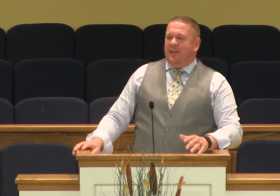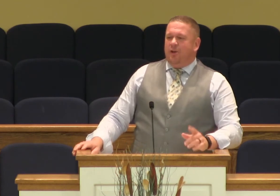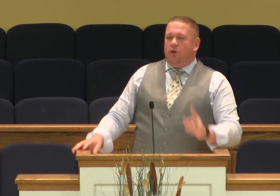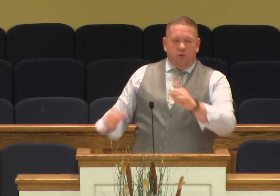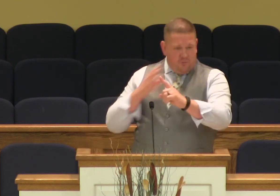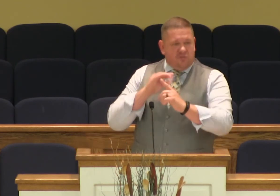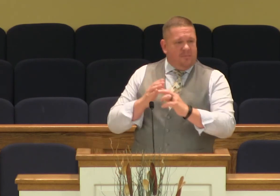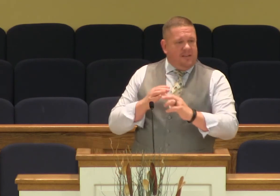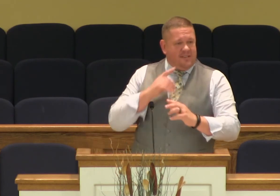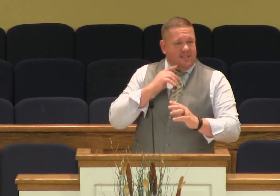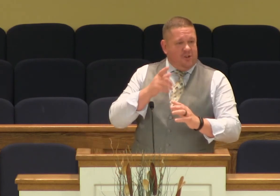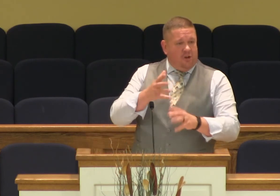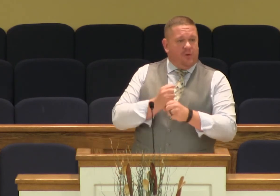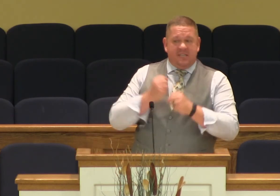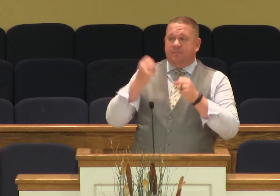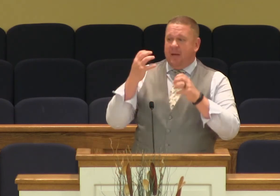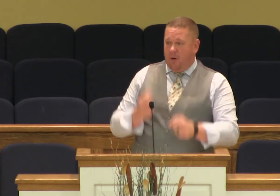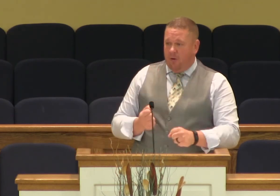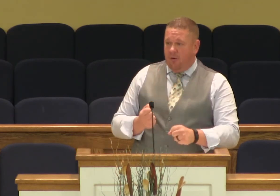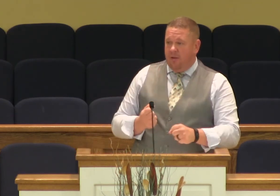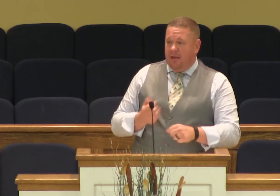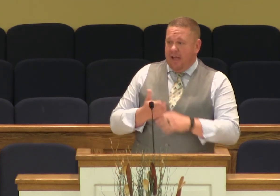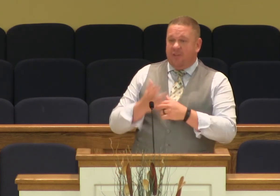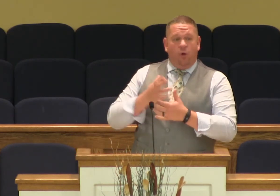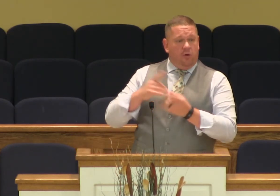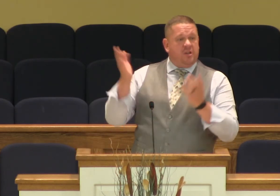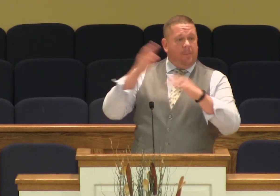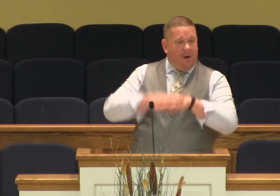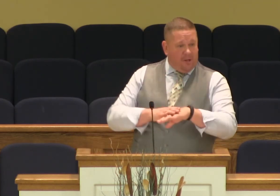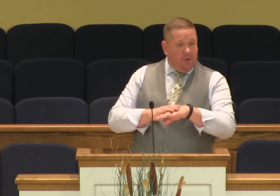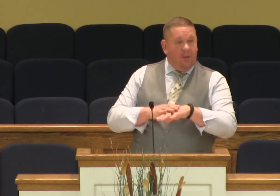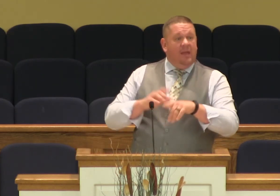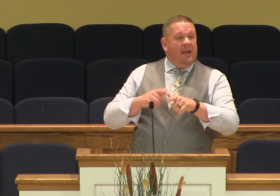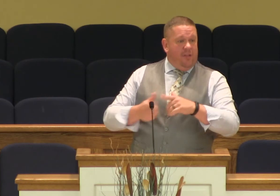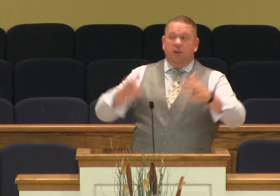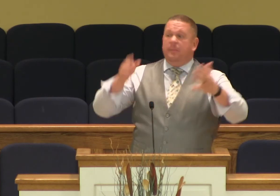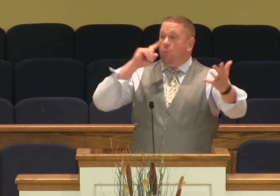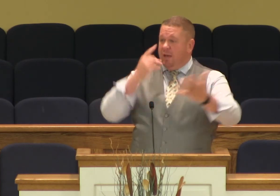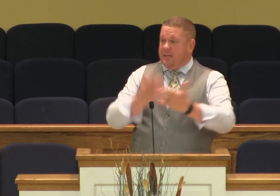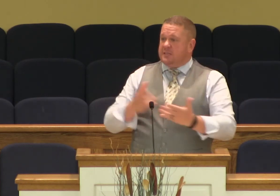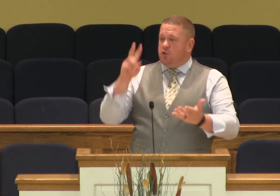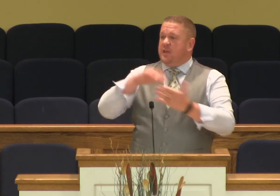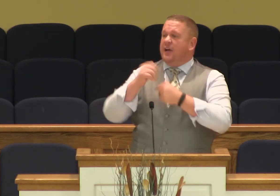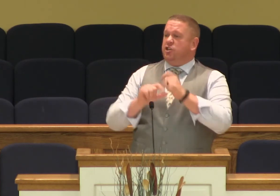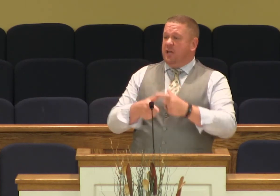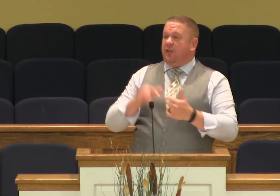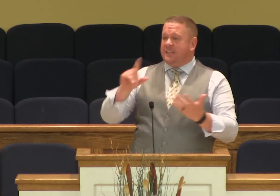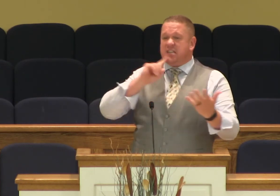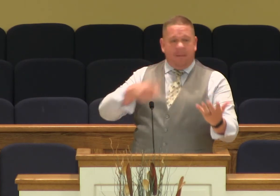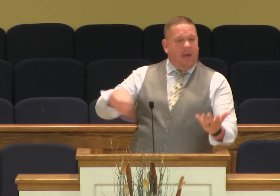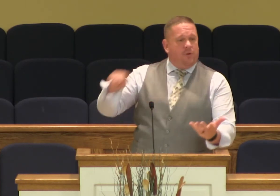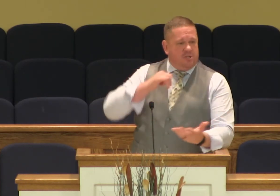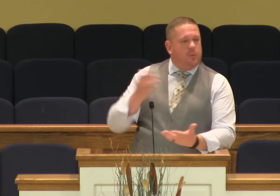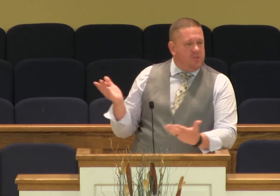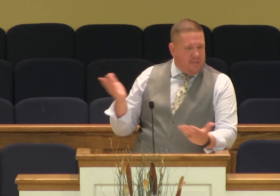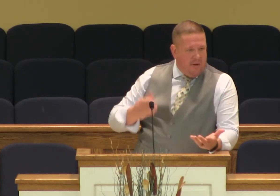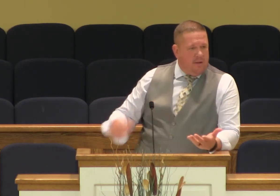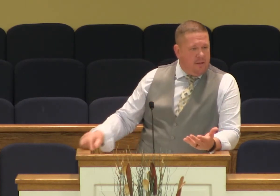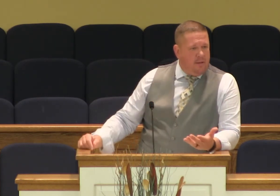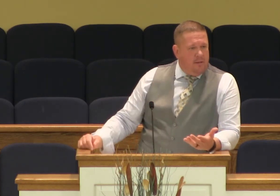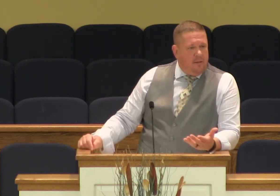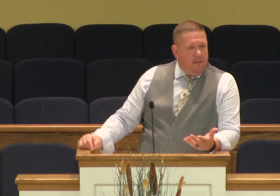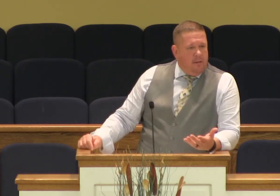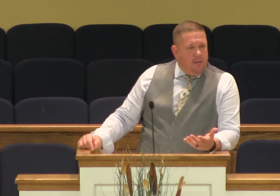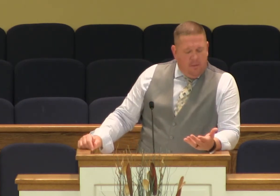Hey, go to Jerusalem. And he says, you're going to receive power after the Holy Ghost come upon you, and then you're going to be witnesses. And 2,000 years later, that's the command we're still supposed to carry.